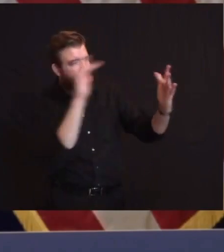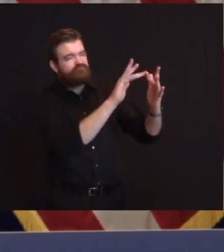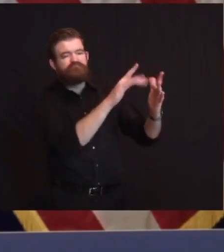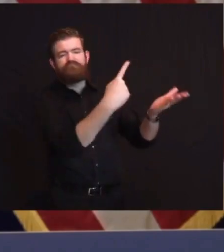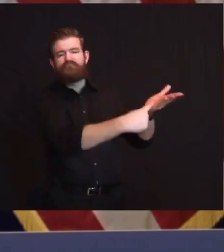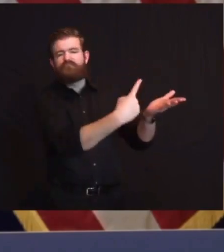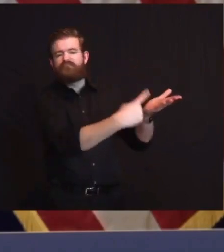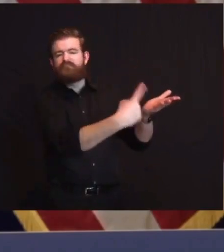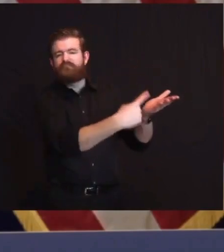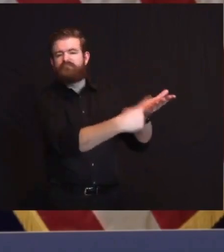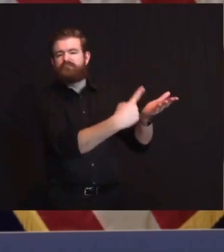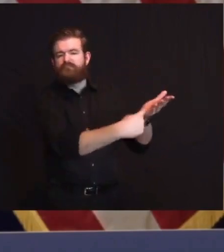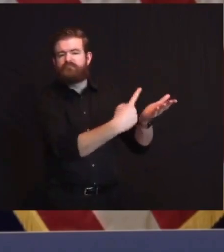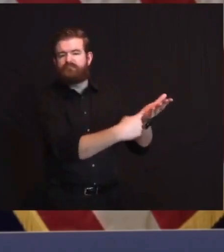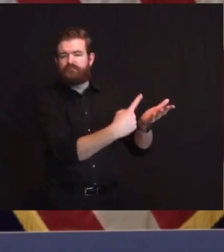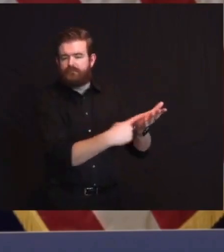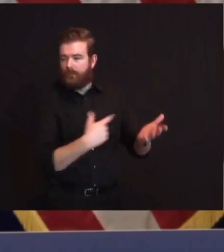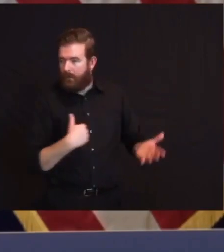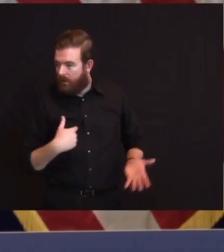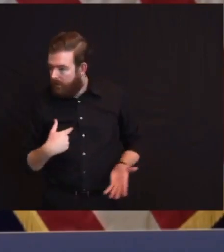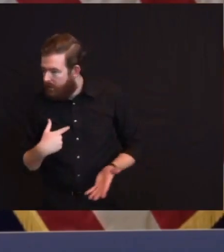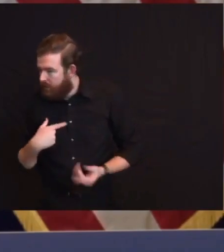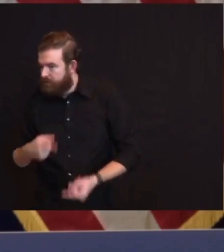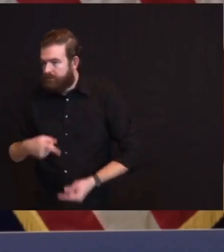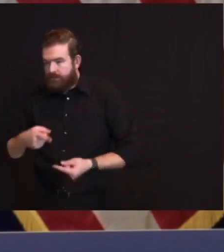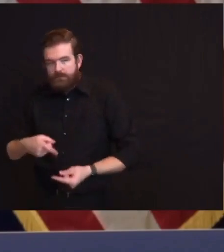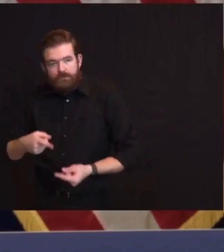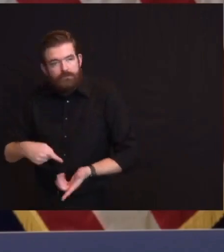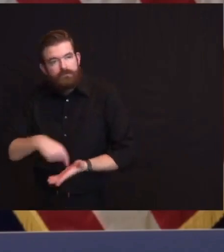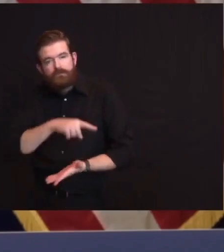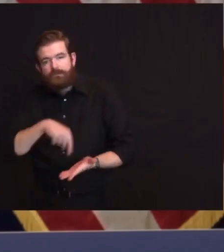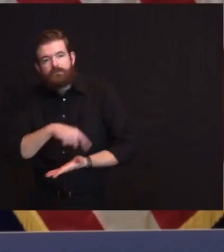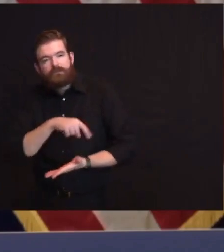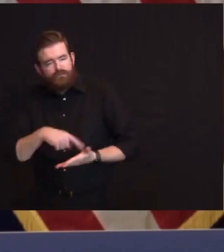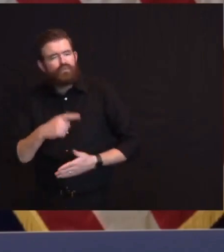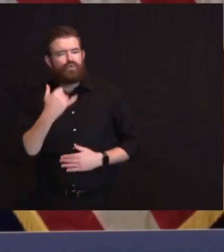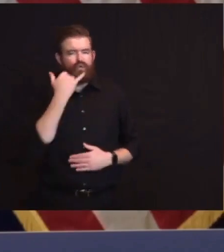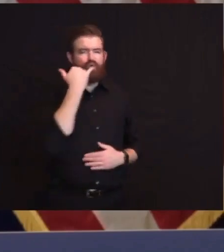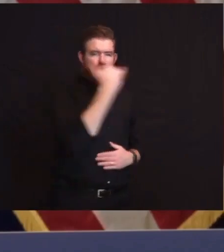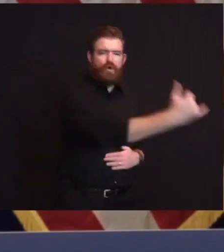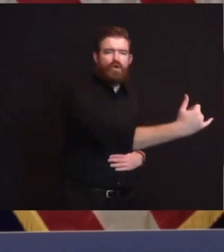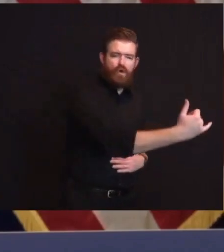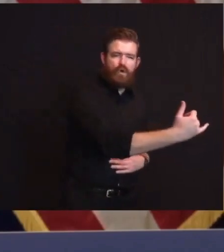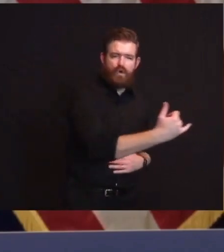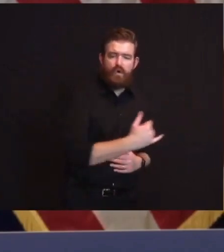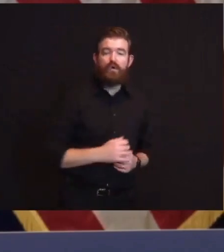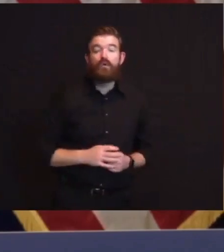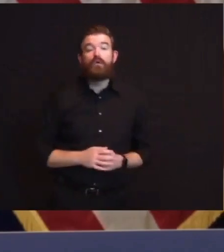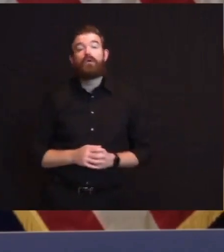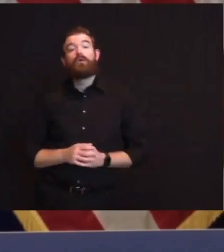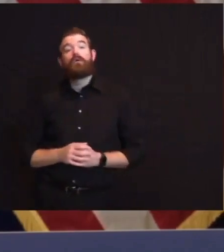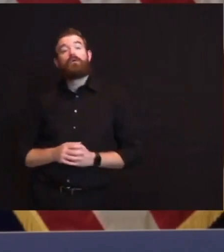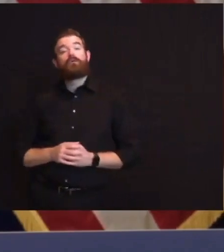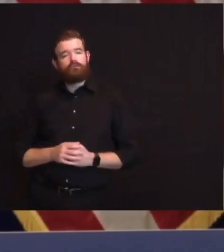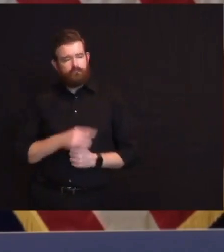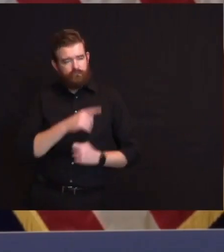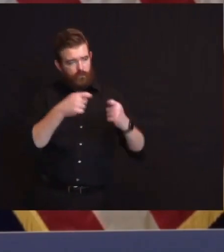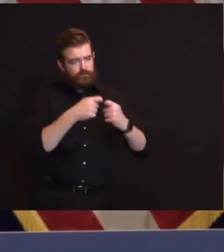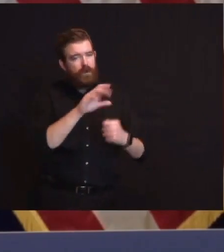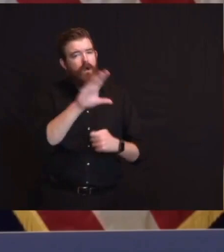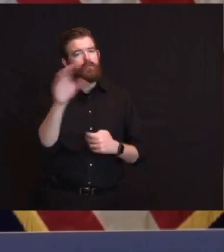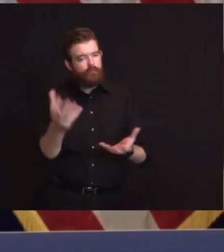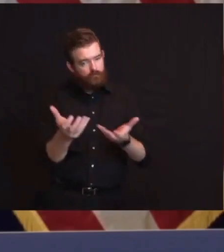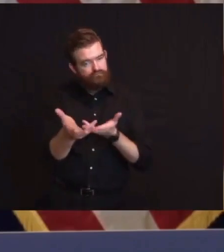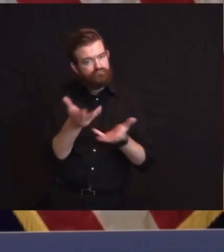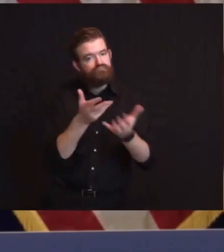But I know that they're anxiously awaiting to hear from you so that we can proceed in an orderly